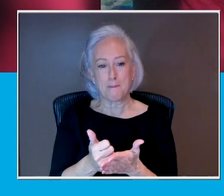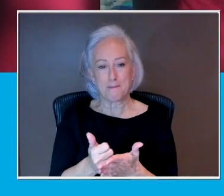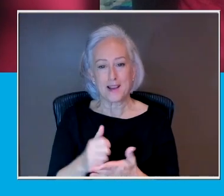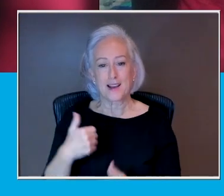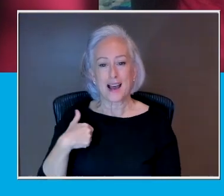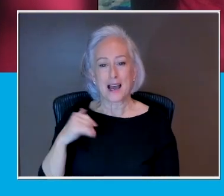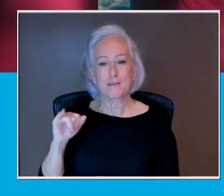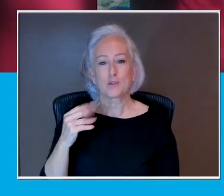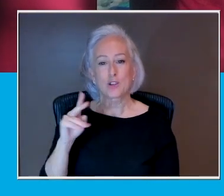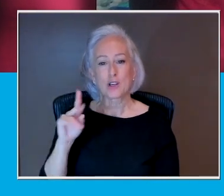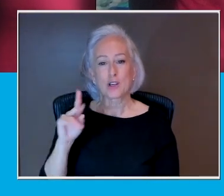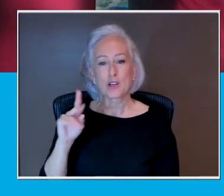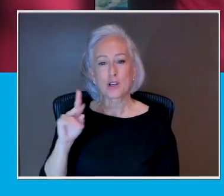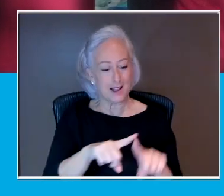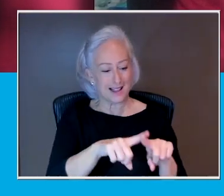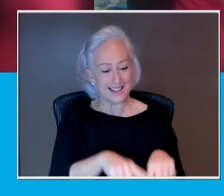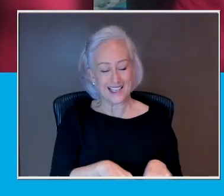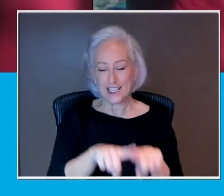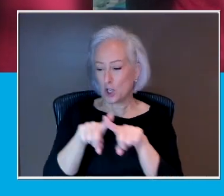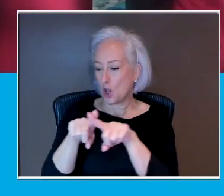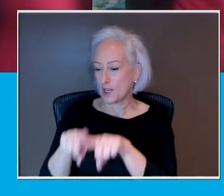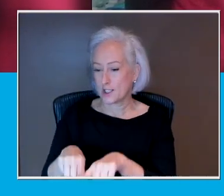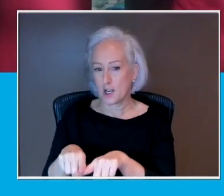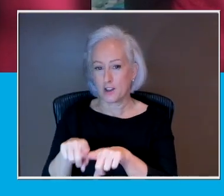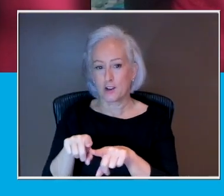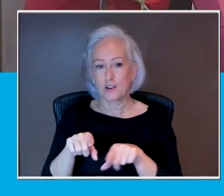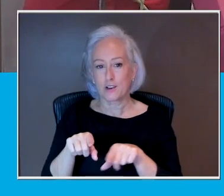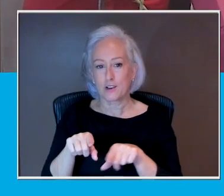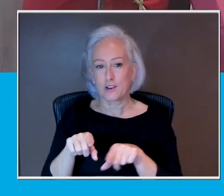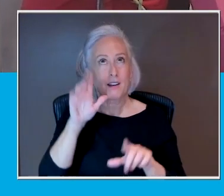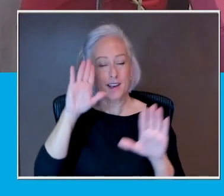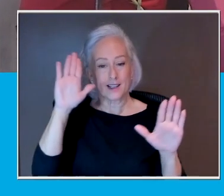Leaning on each other in unexpected ways. We explore the